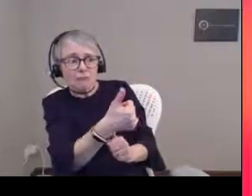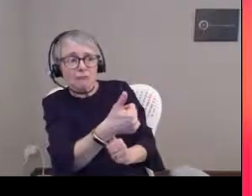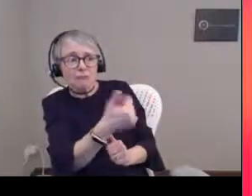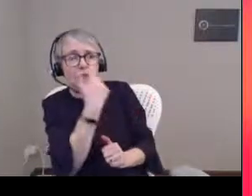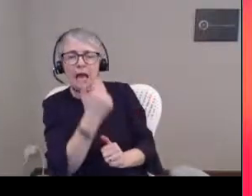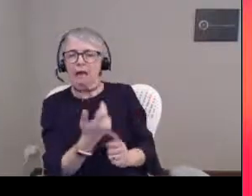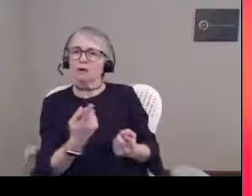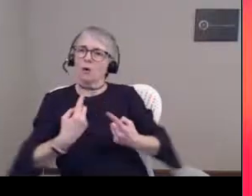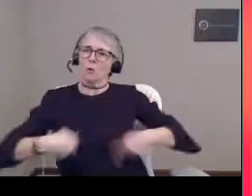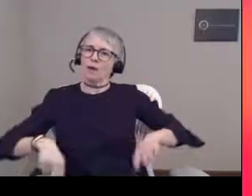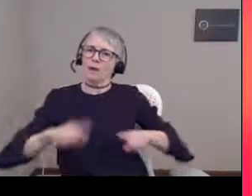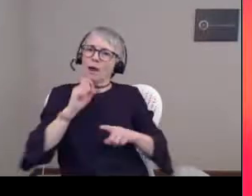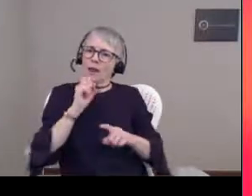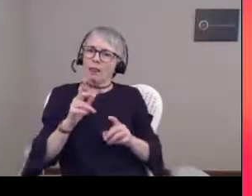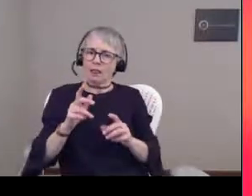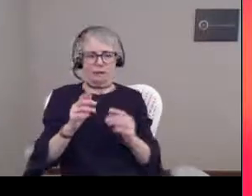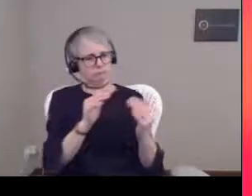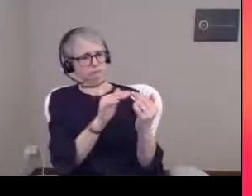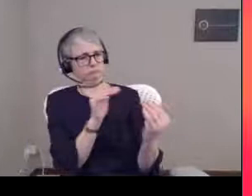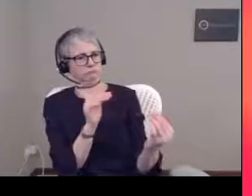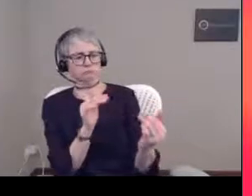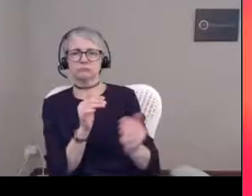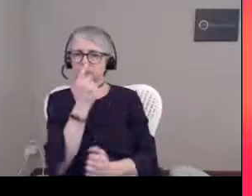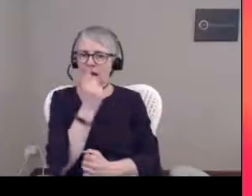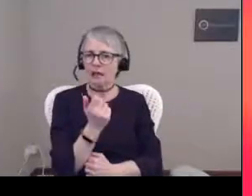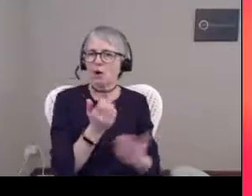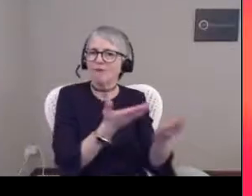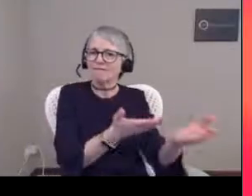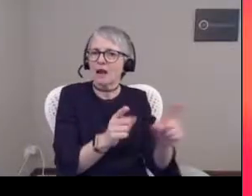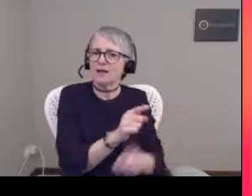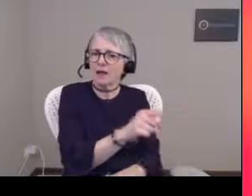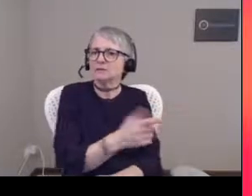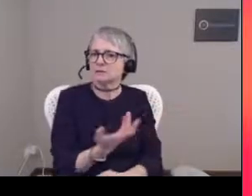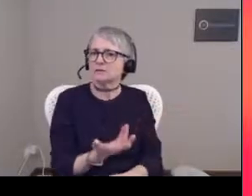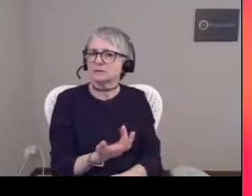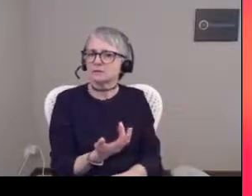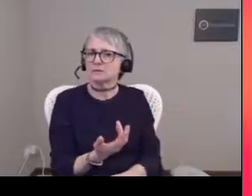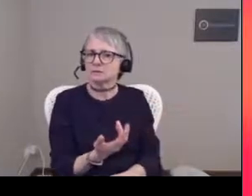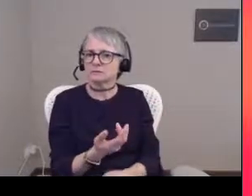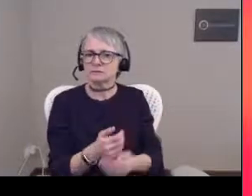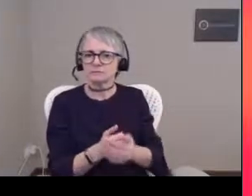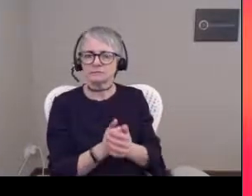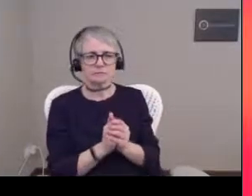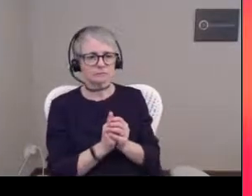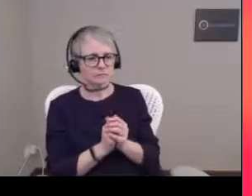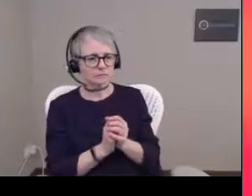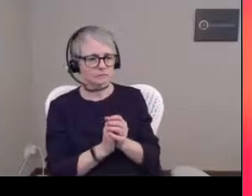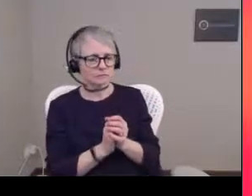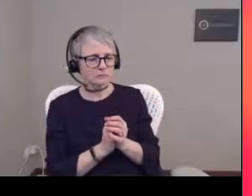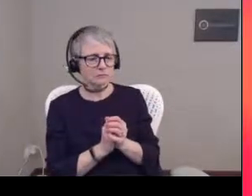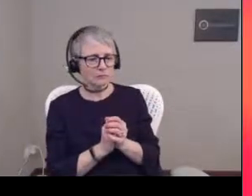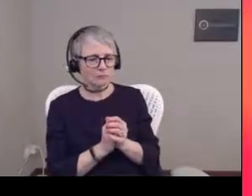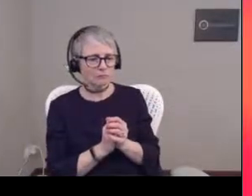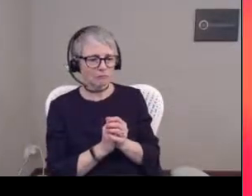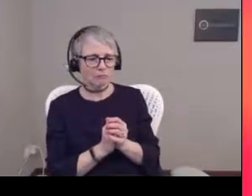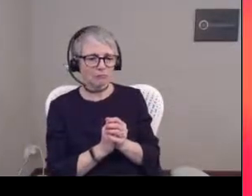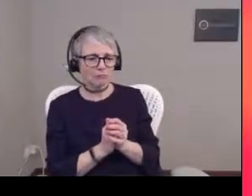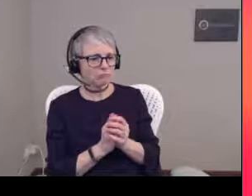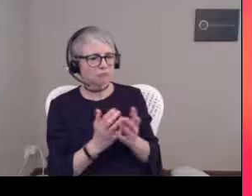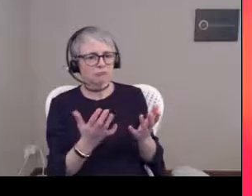is now, moving forward, that we can offer those sort of opportunities as well, to come in and understand the